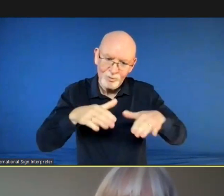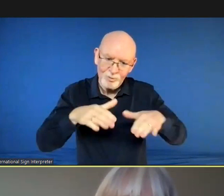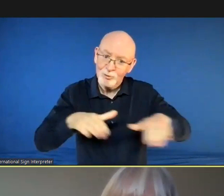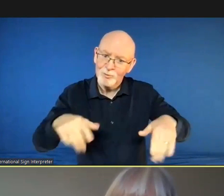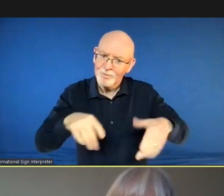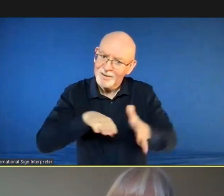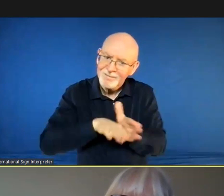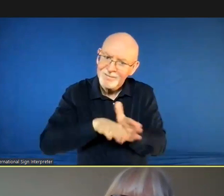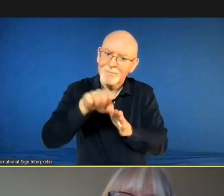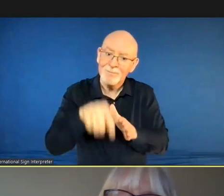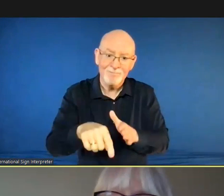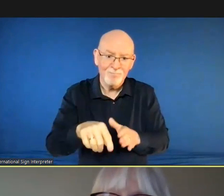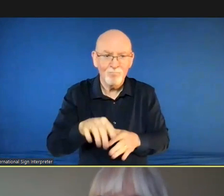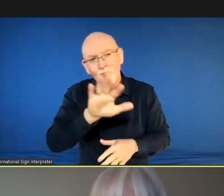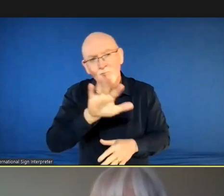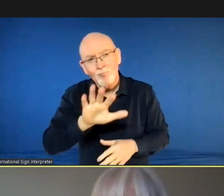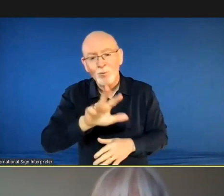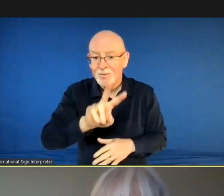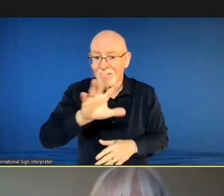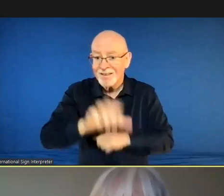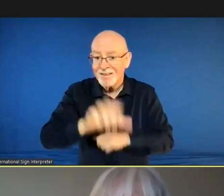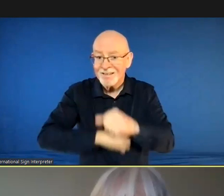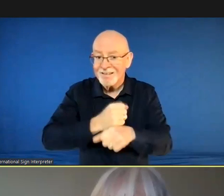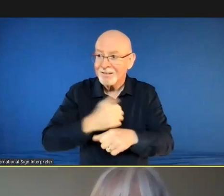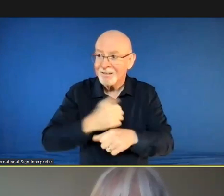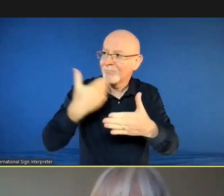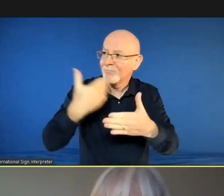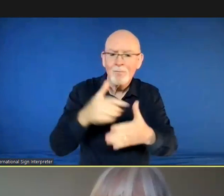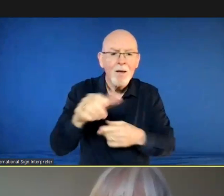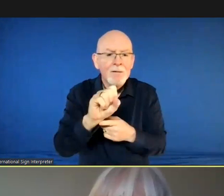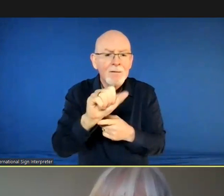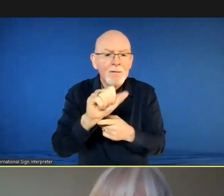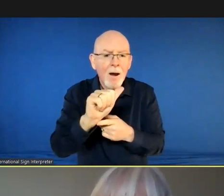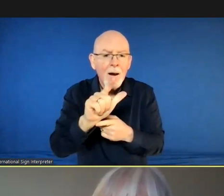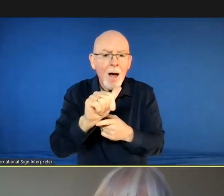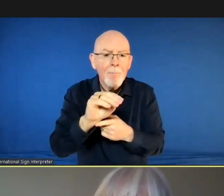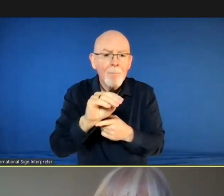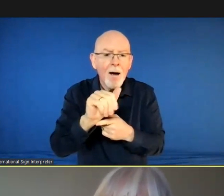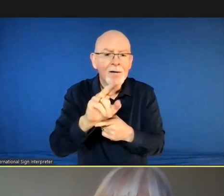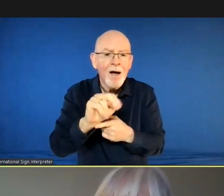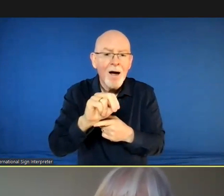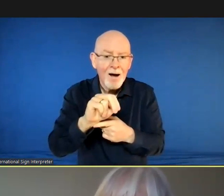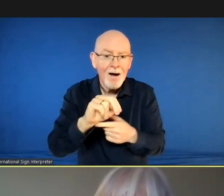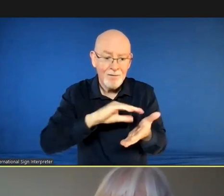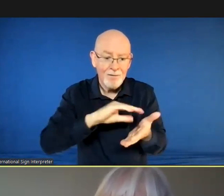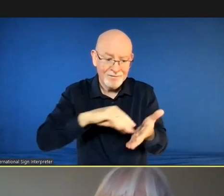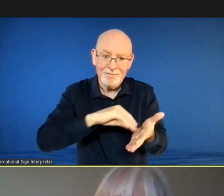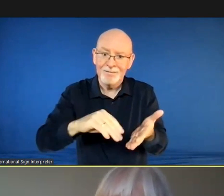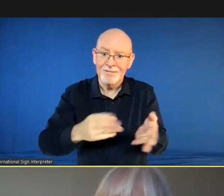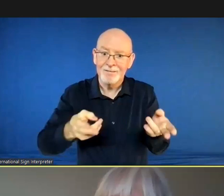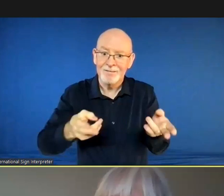actually got governments to agree to include children with disabilities in